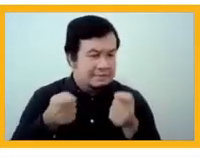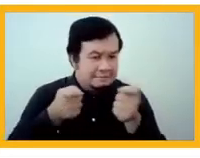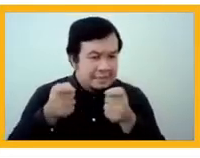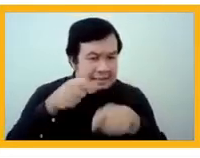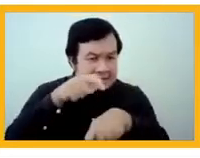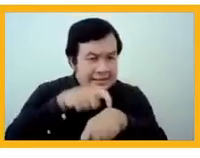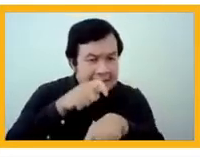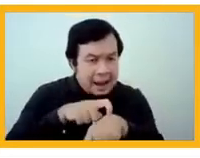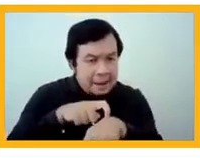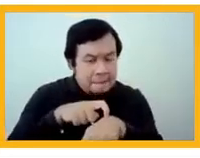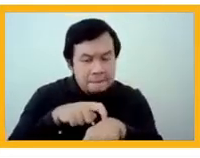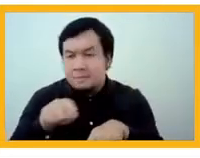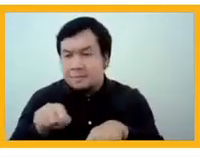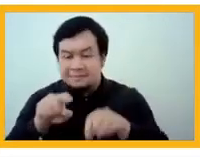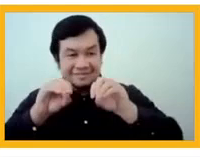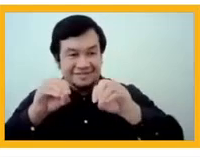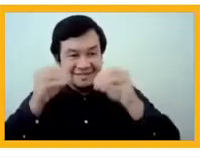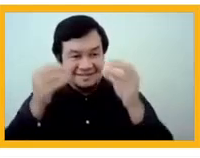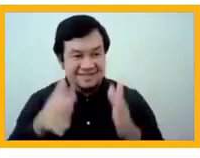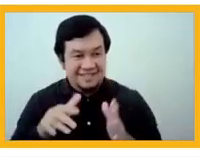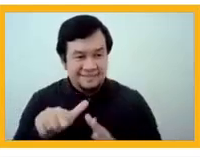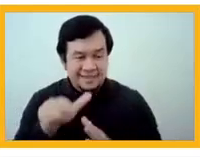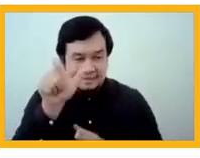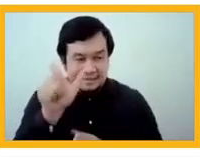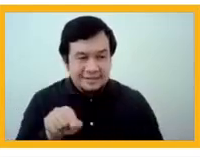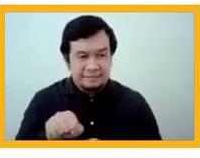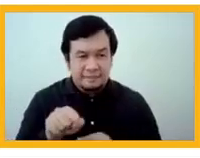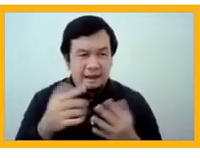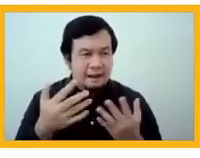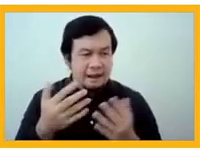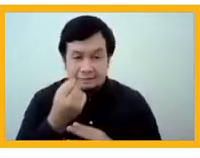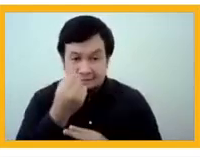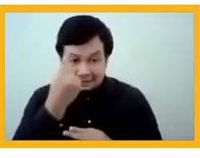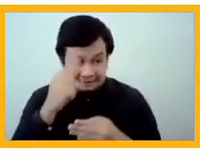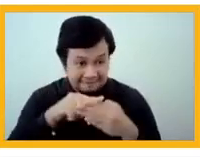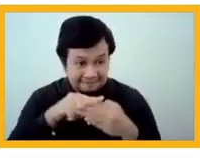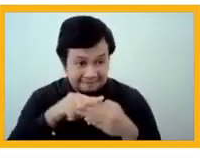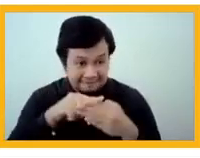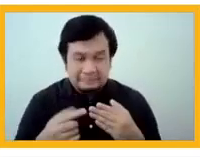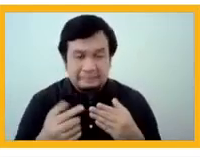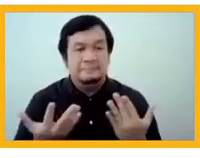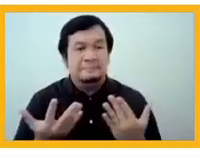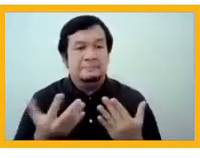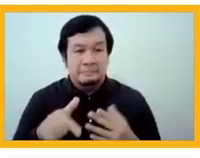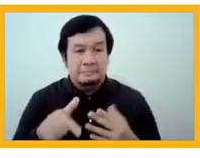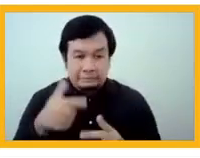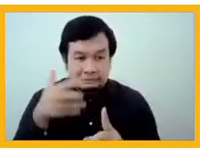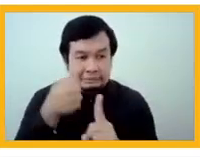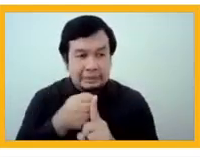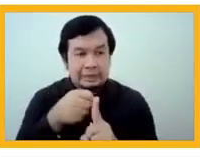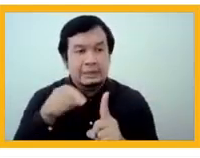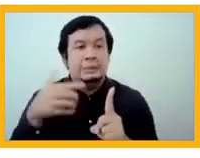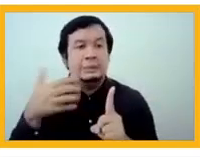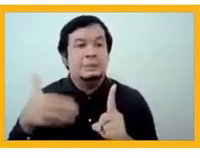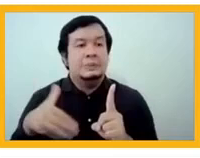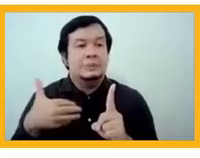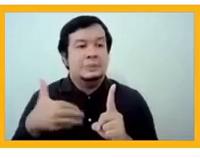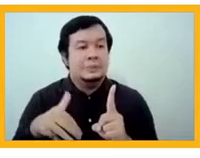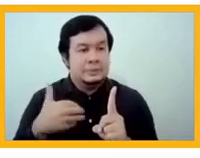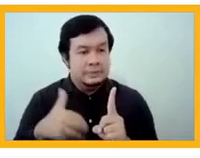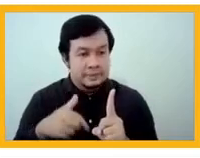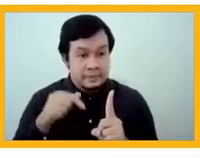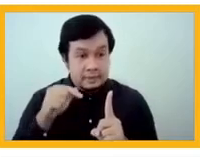why the effects we found were so big. And that's because what the technology was doing was it was customizing the instruction to the levels of